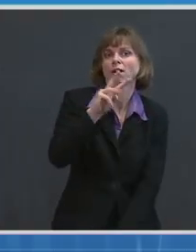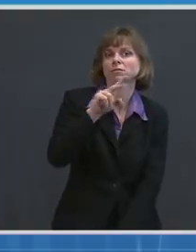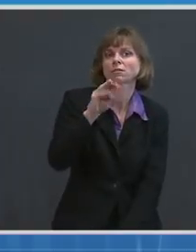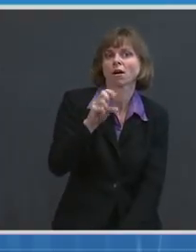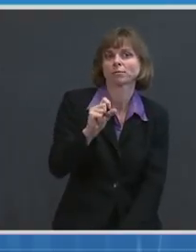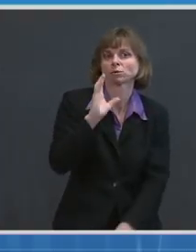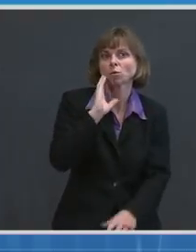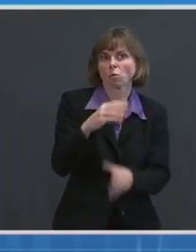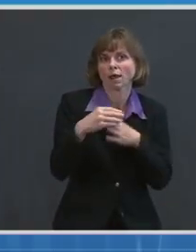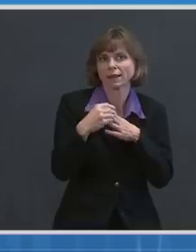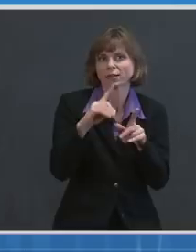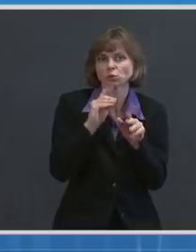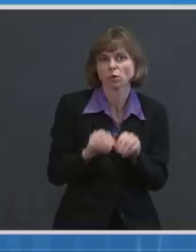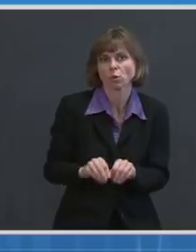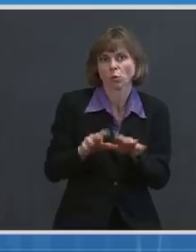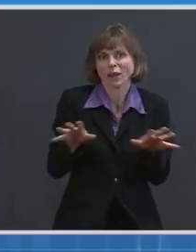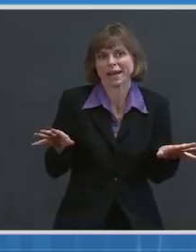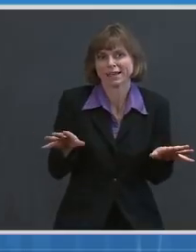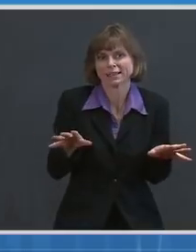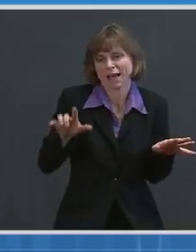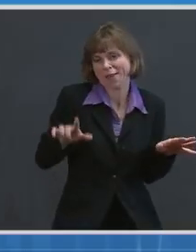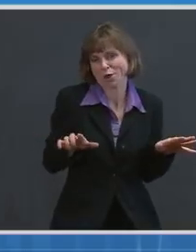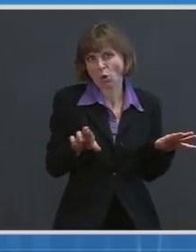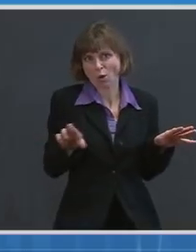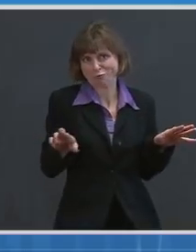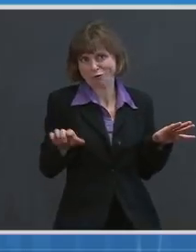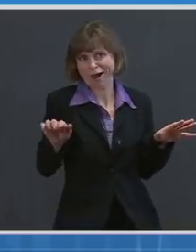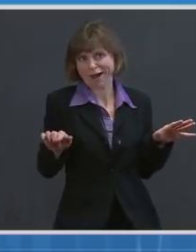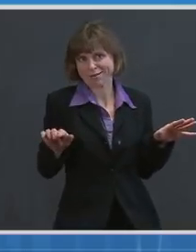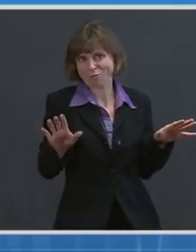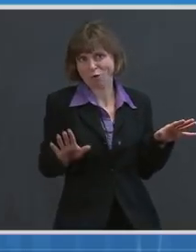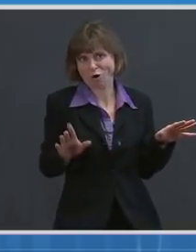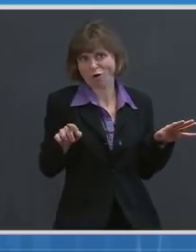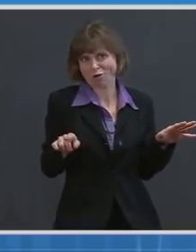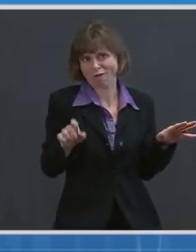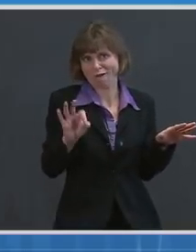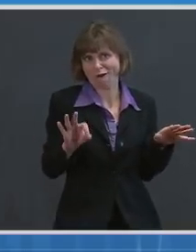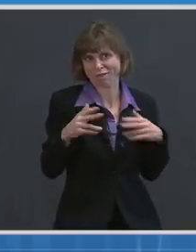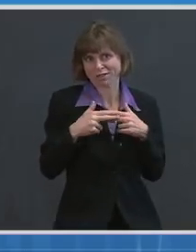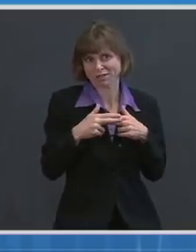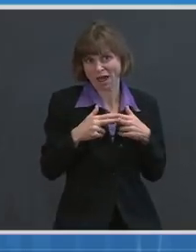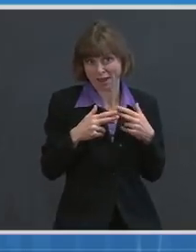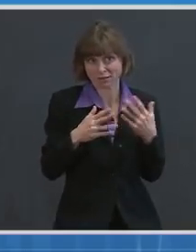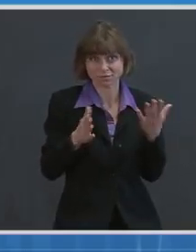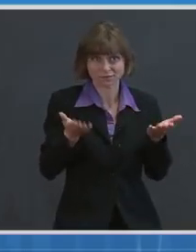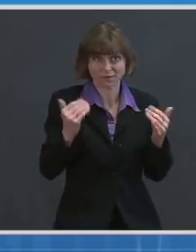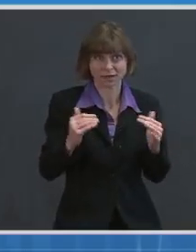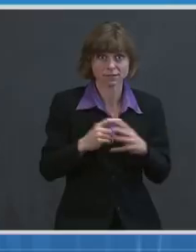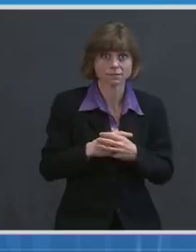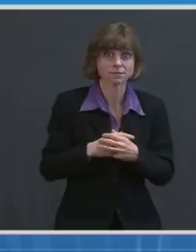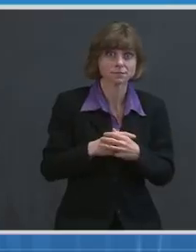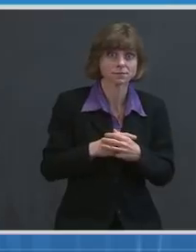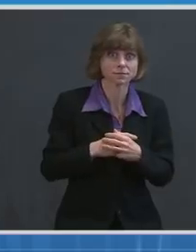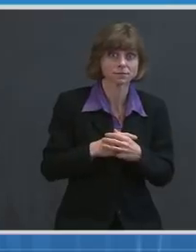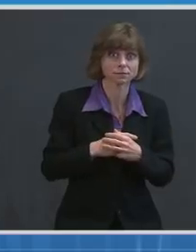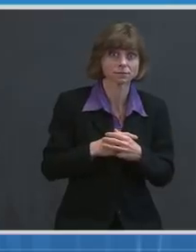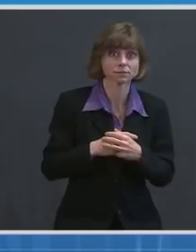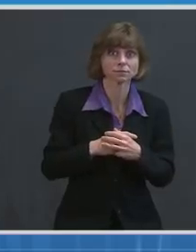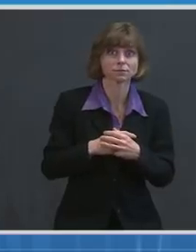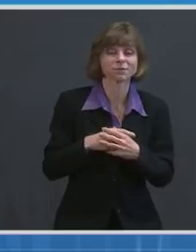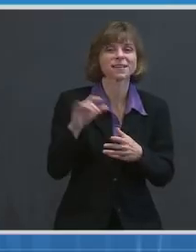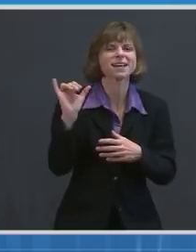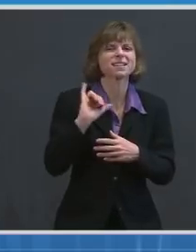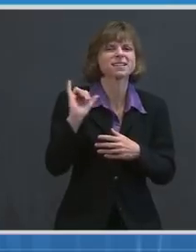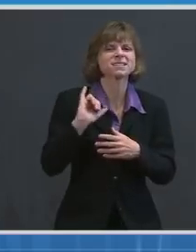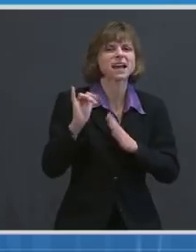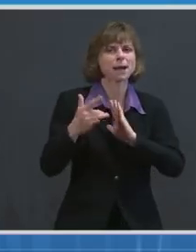virion release on the lower right-hand part of the slide. Next slide. With the same